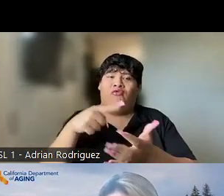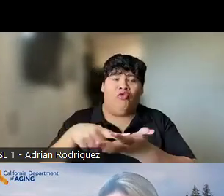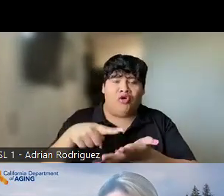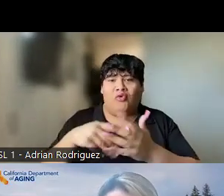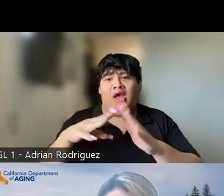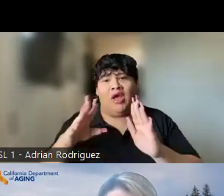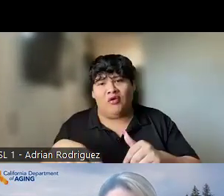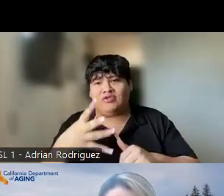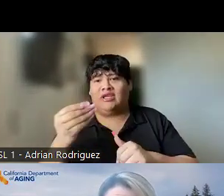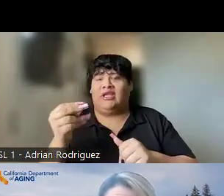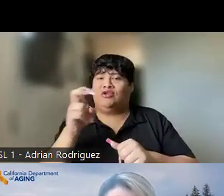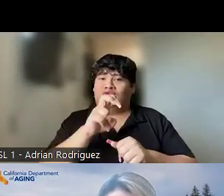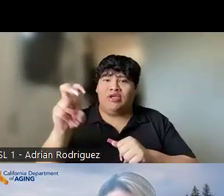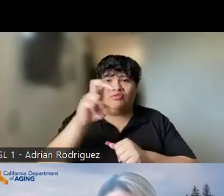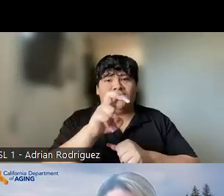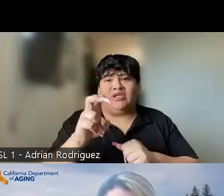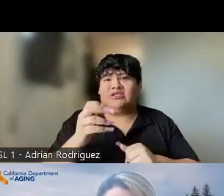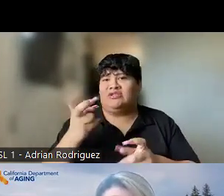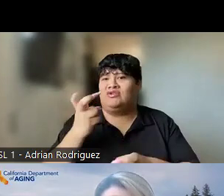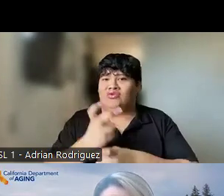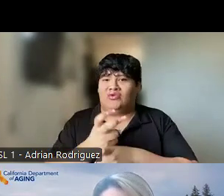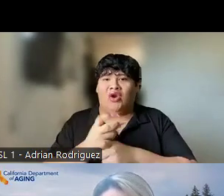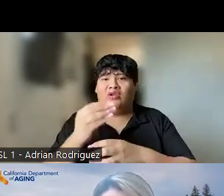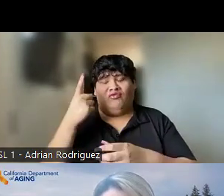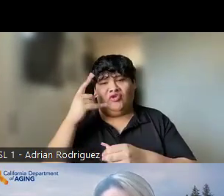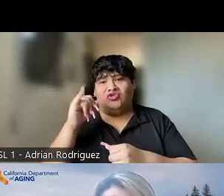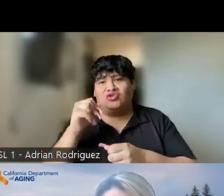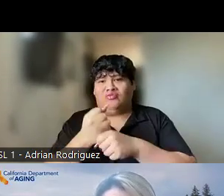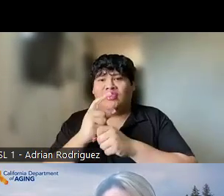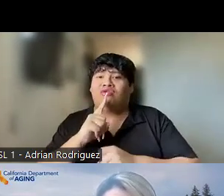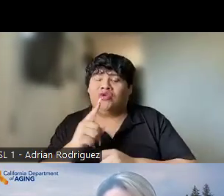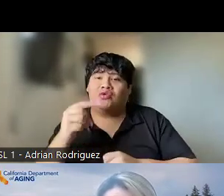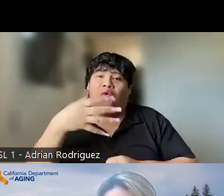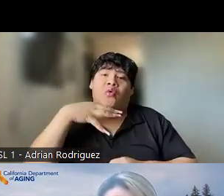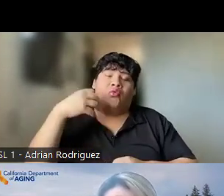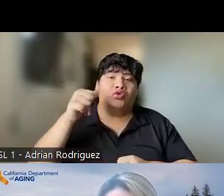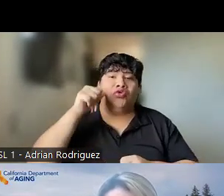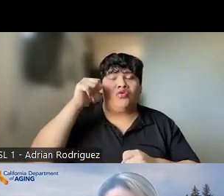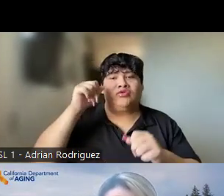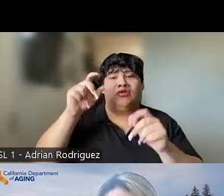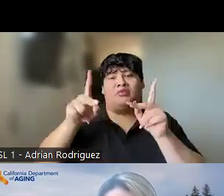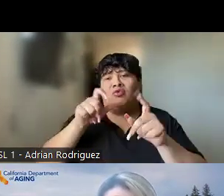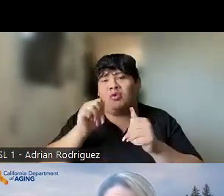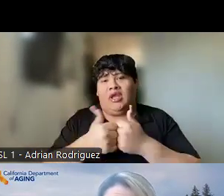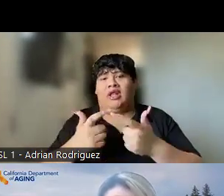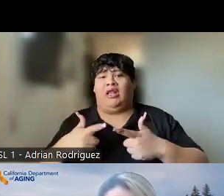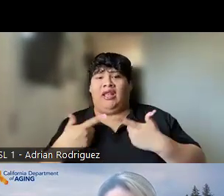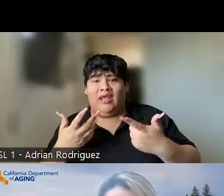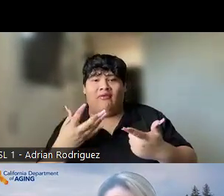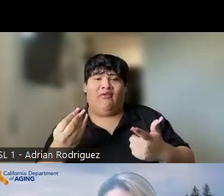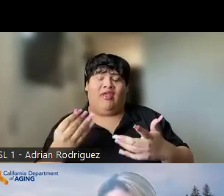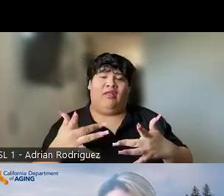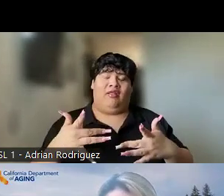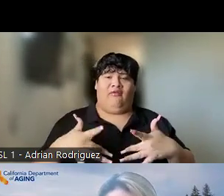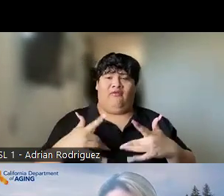and transportation is critical to ensuring that older adults and people with disabilities can live and thrive at home